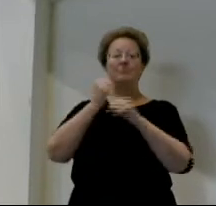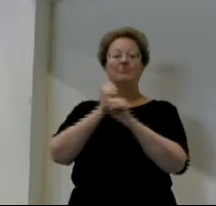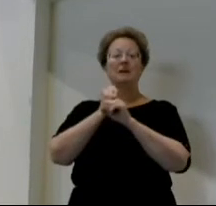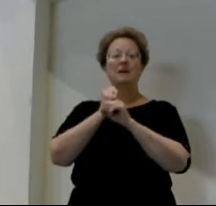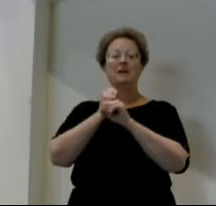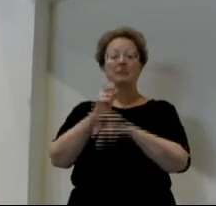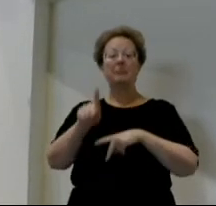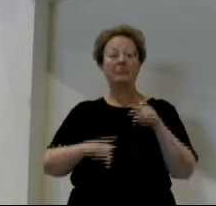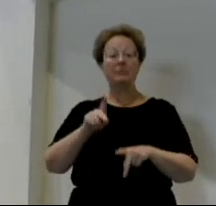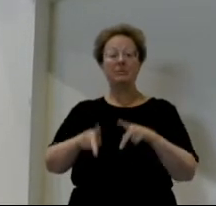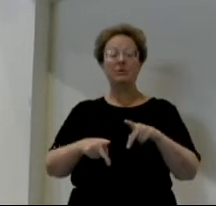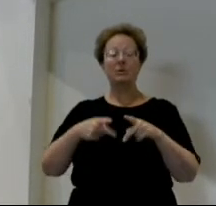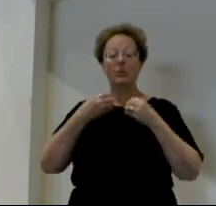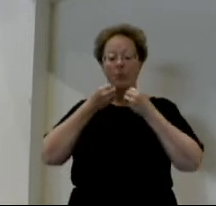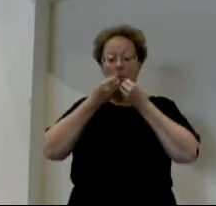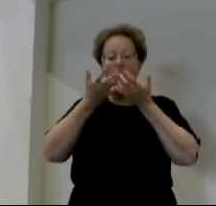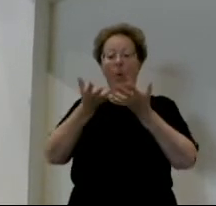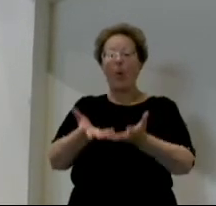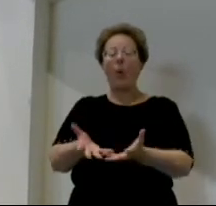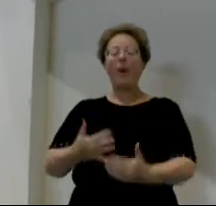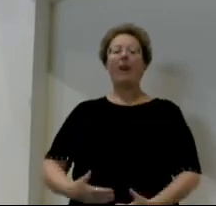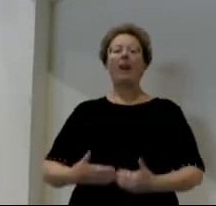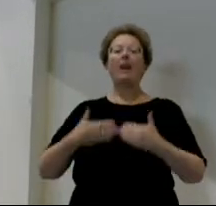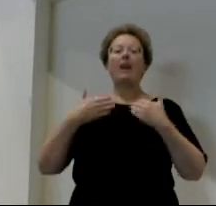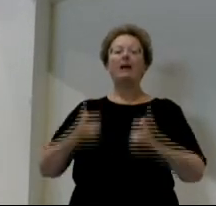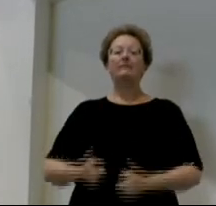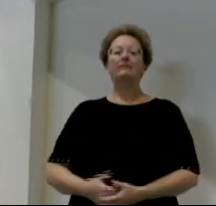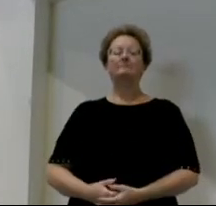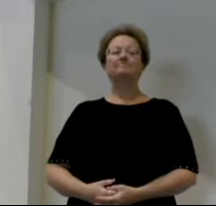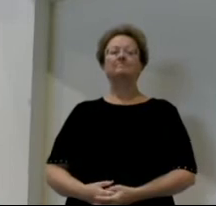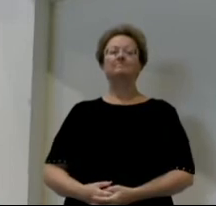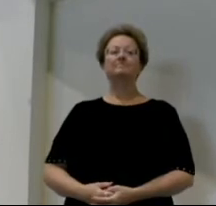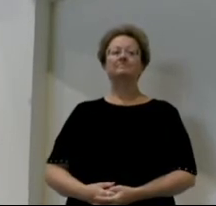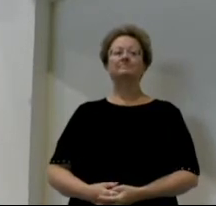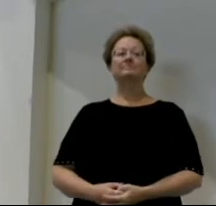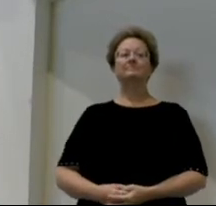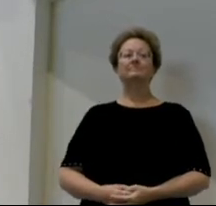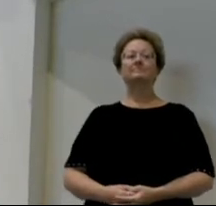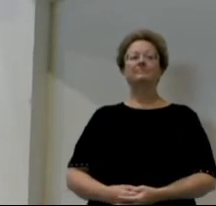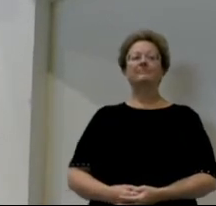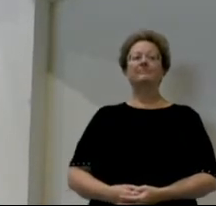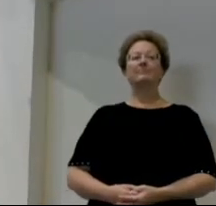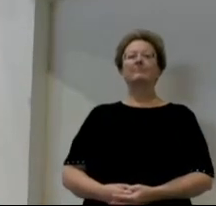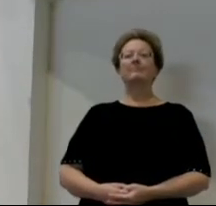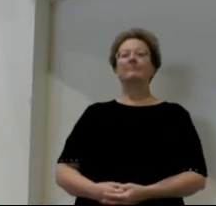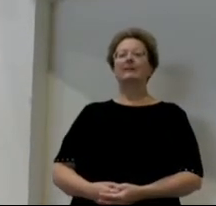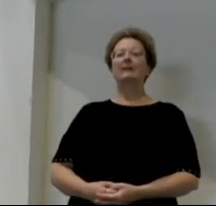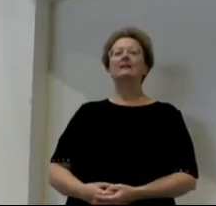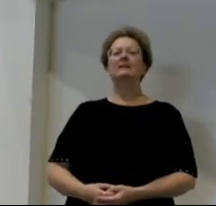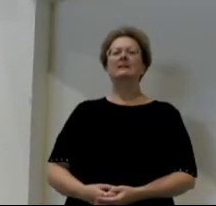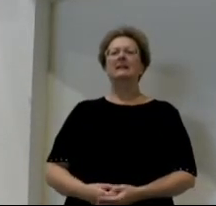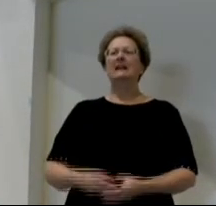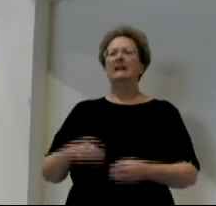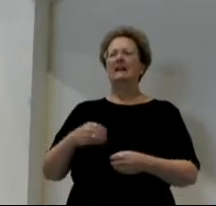breath of life. And man becomes a living being, and he makes the woman out of the man, and he places them in a garden